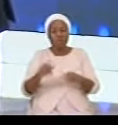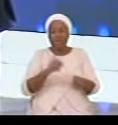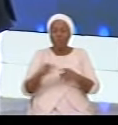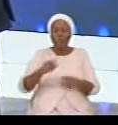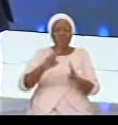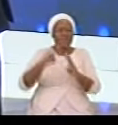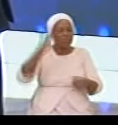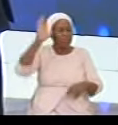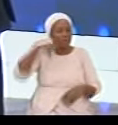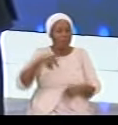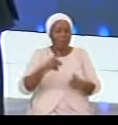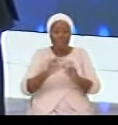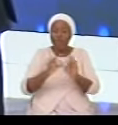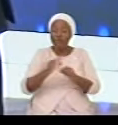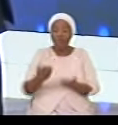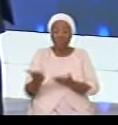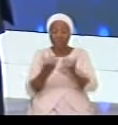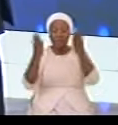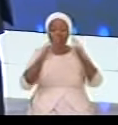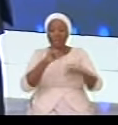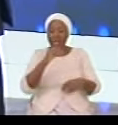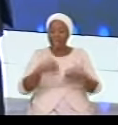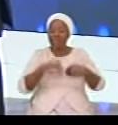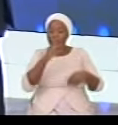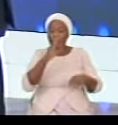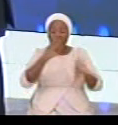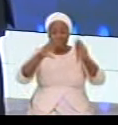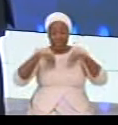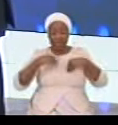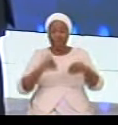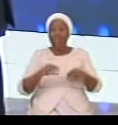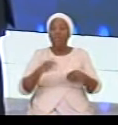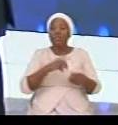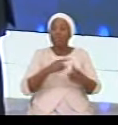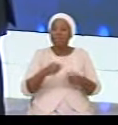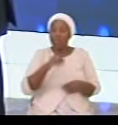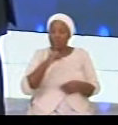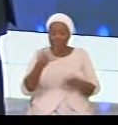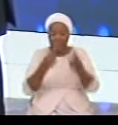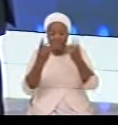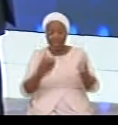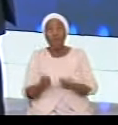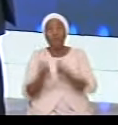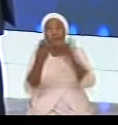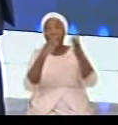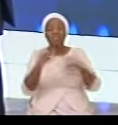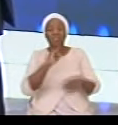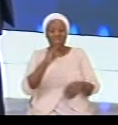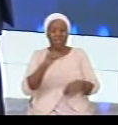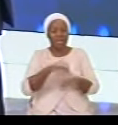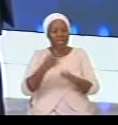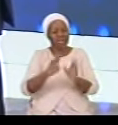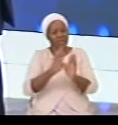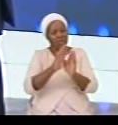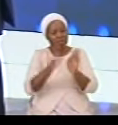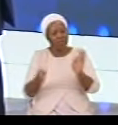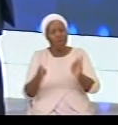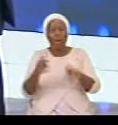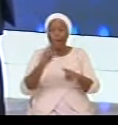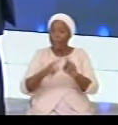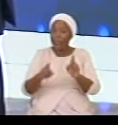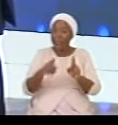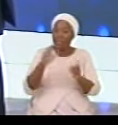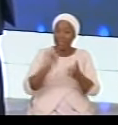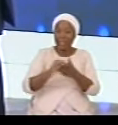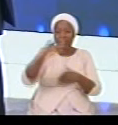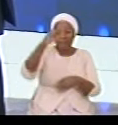your sacrifice has not been accepted, the sin offering is at the door. But that